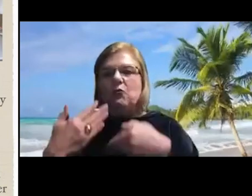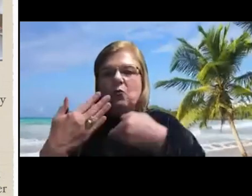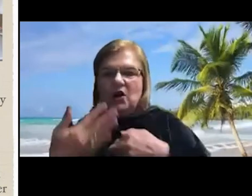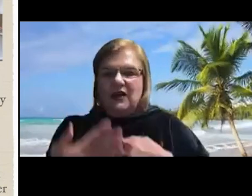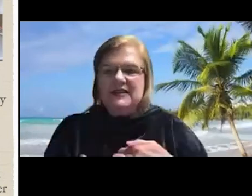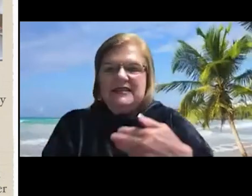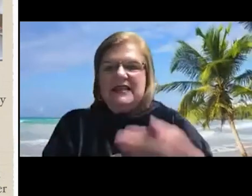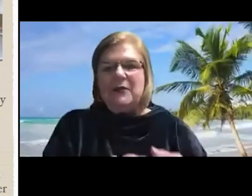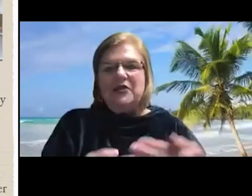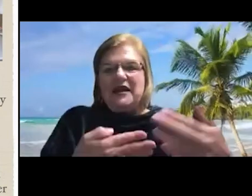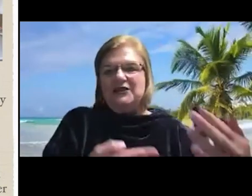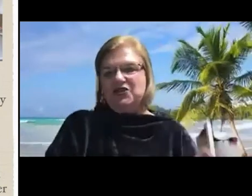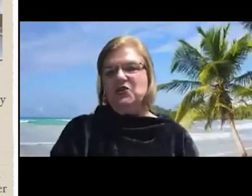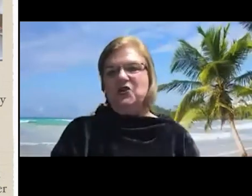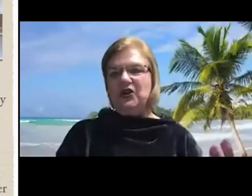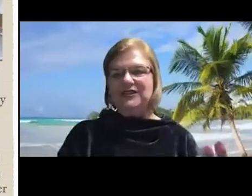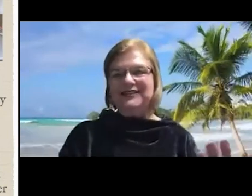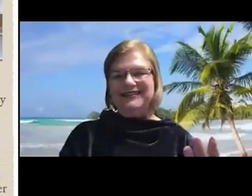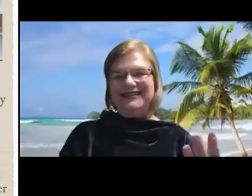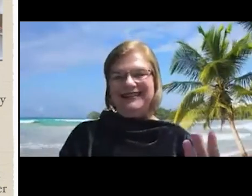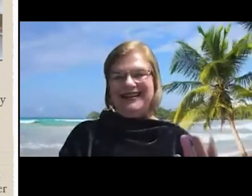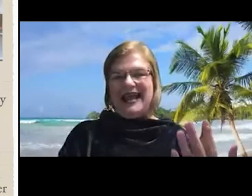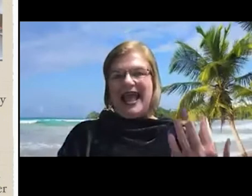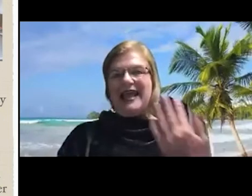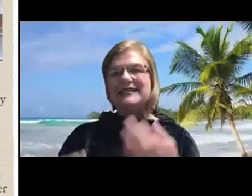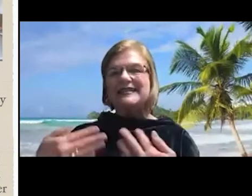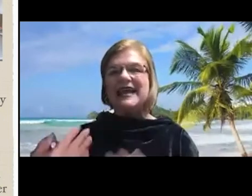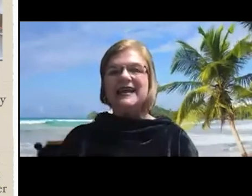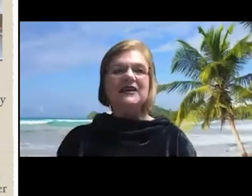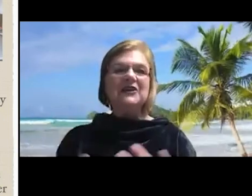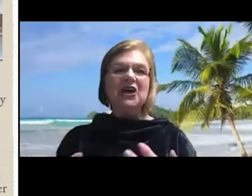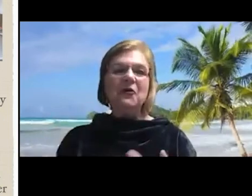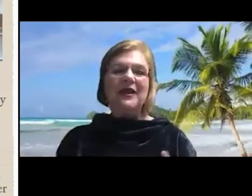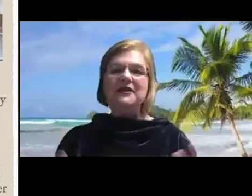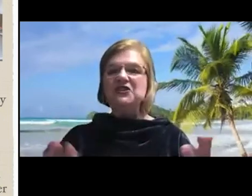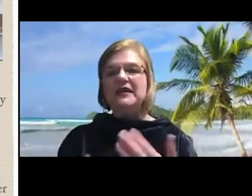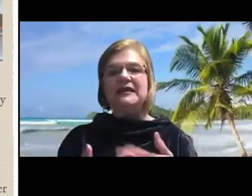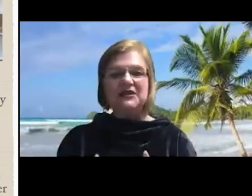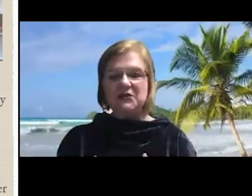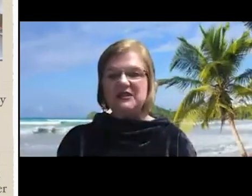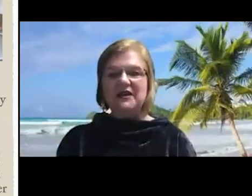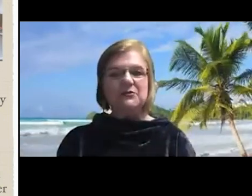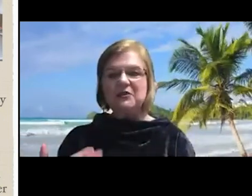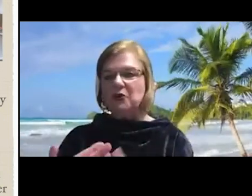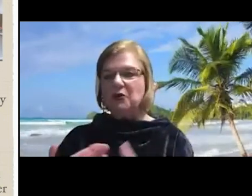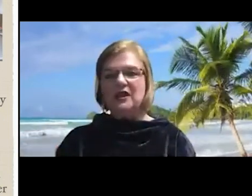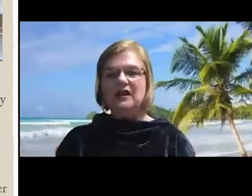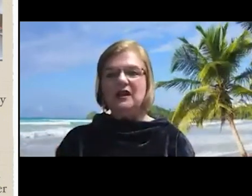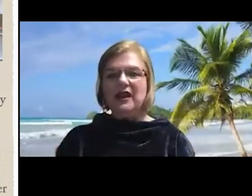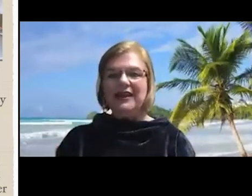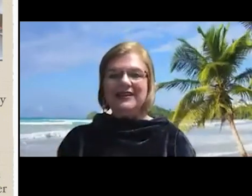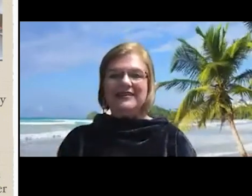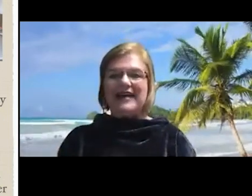that one step that I took, and saying hello and doing an exercise with